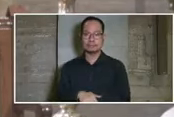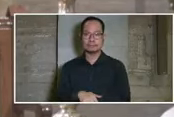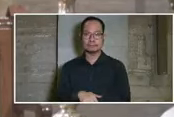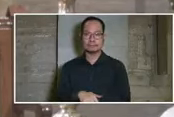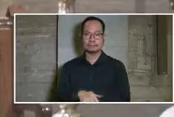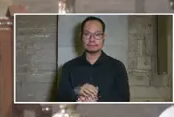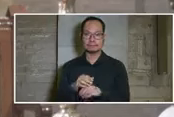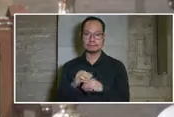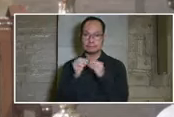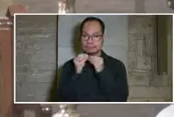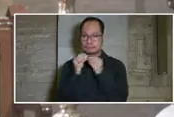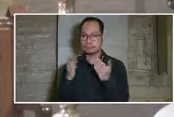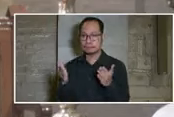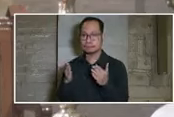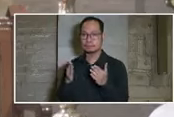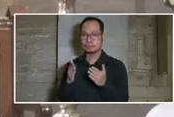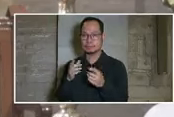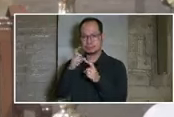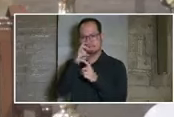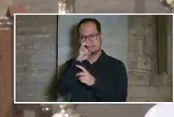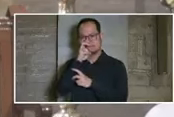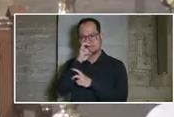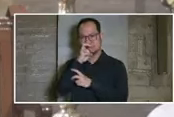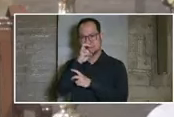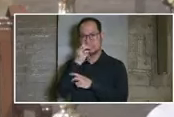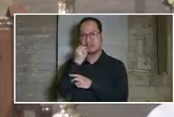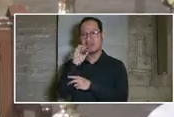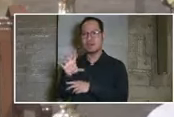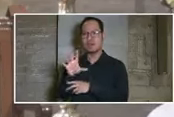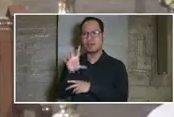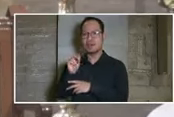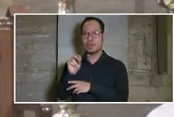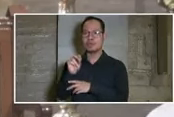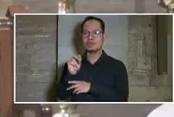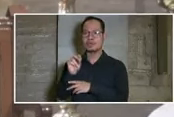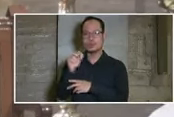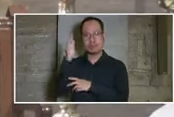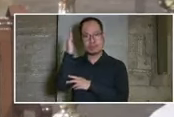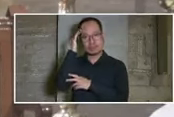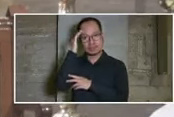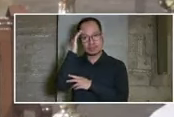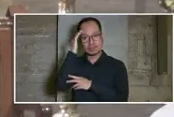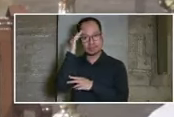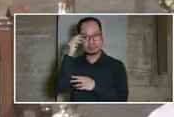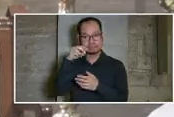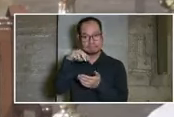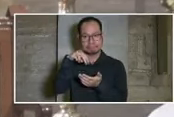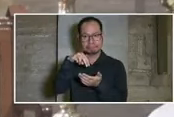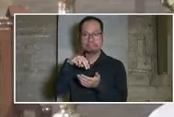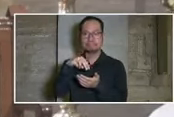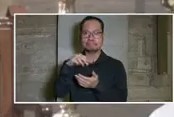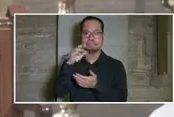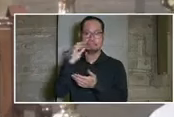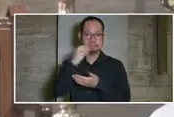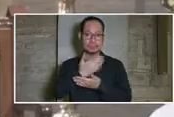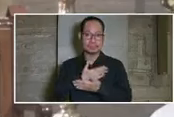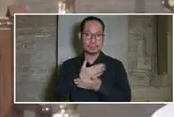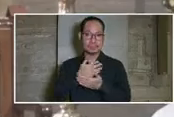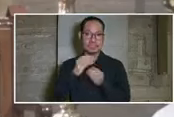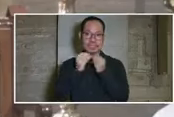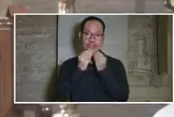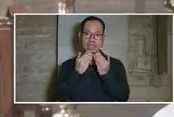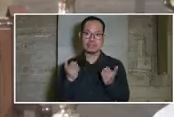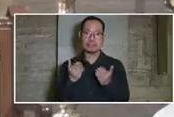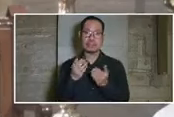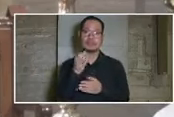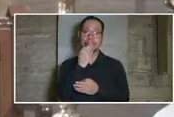strict orders that no one should know this and said that she should be given something to eat.